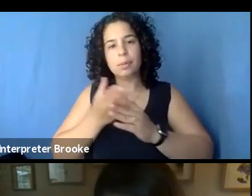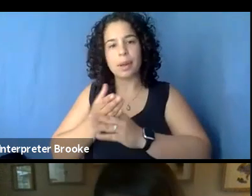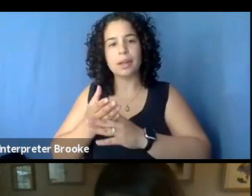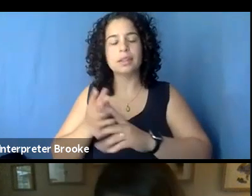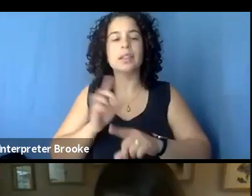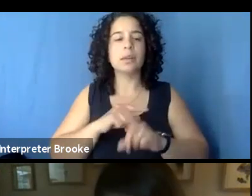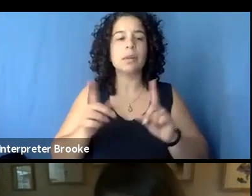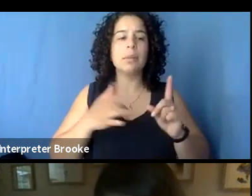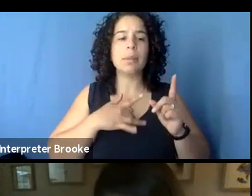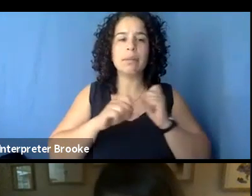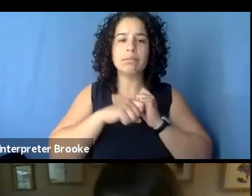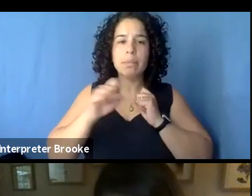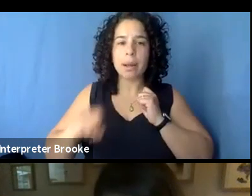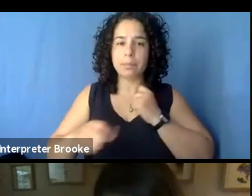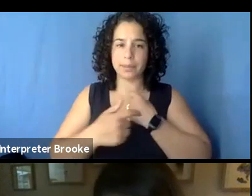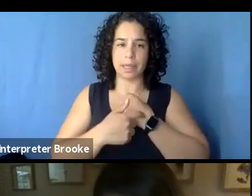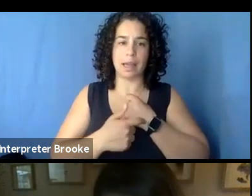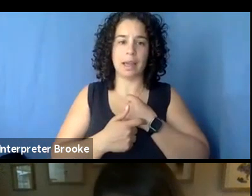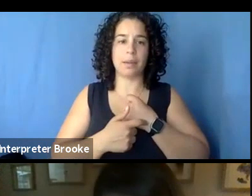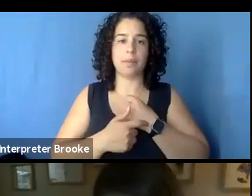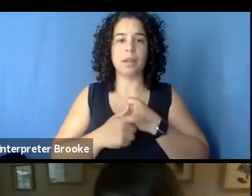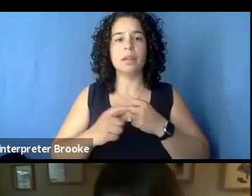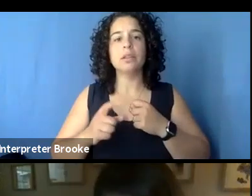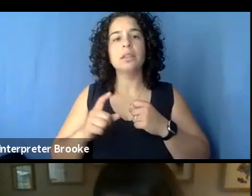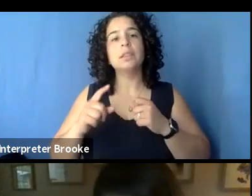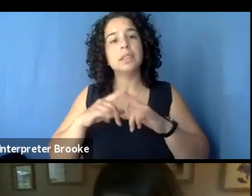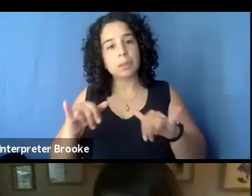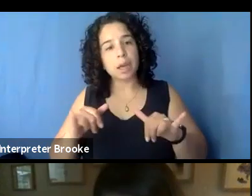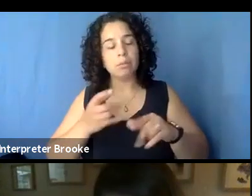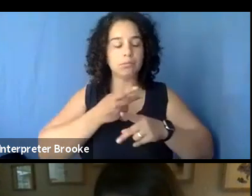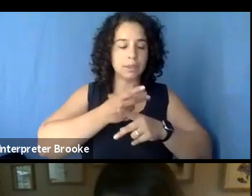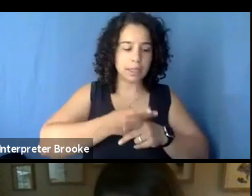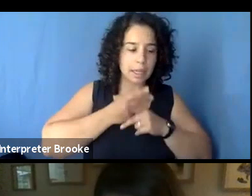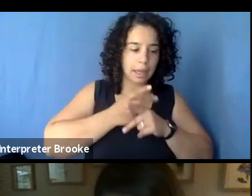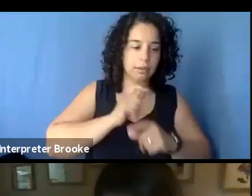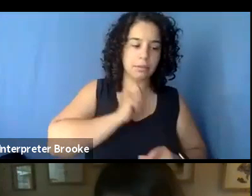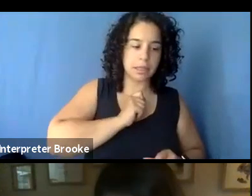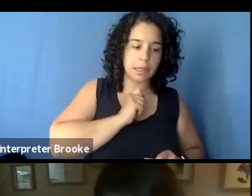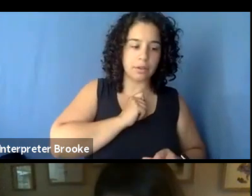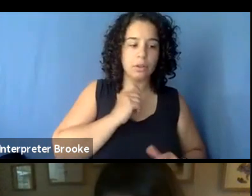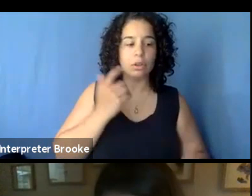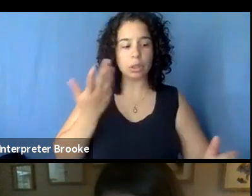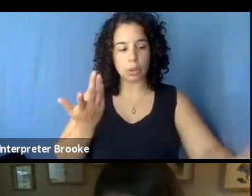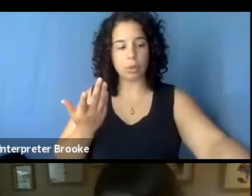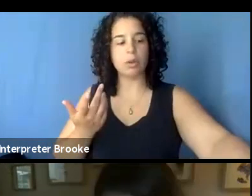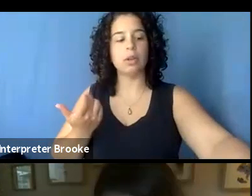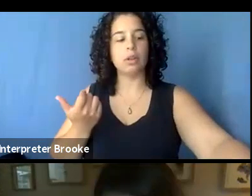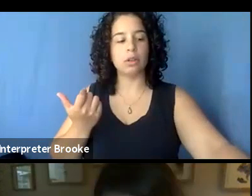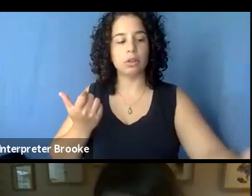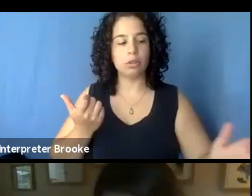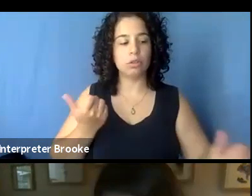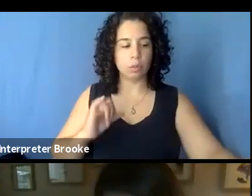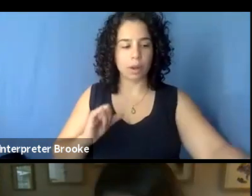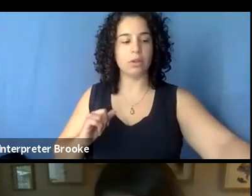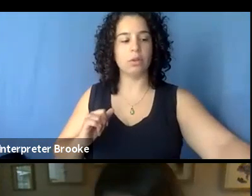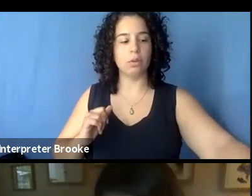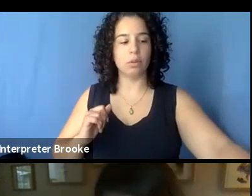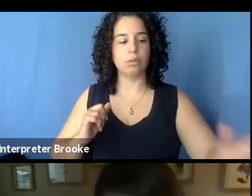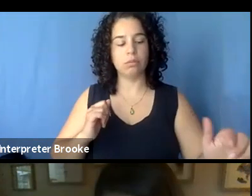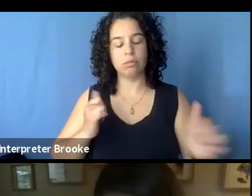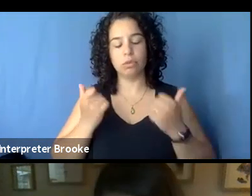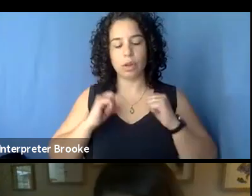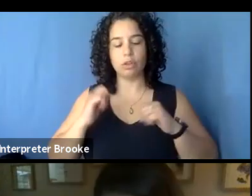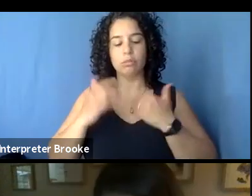and taking care of ourselves, but we're trying to move this through fairly quickly in virtual space. So this is